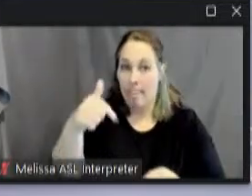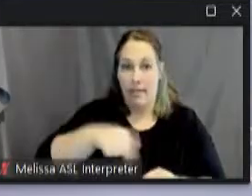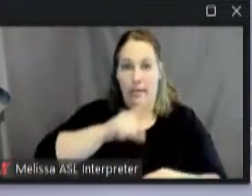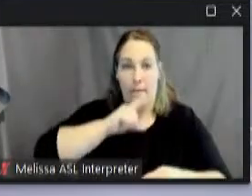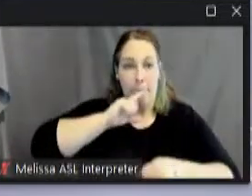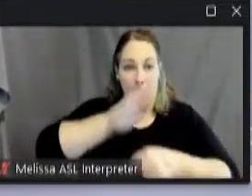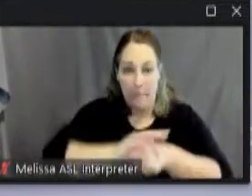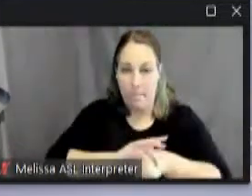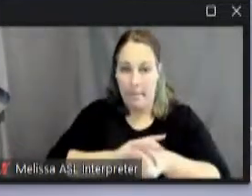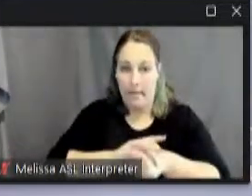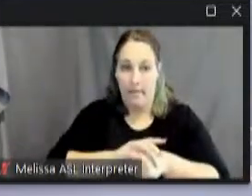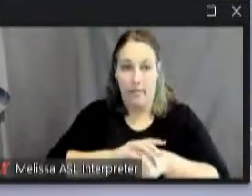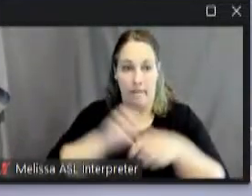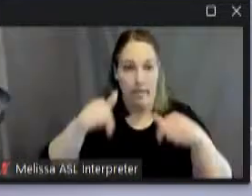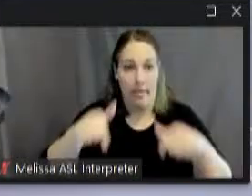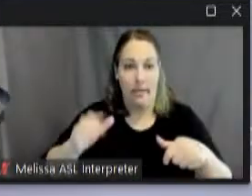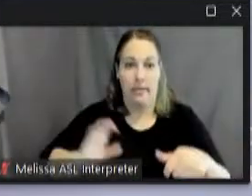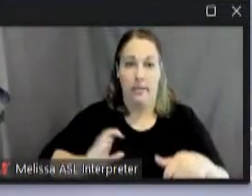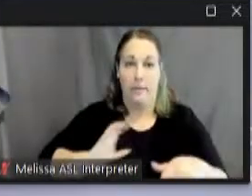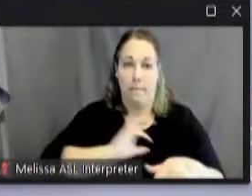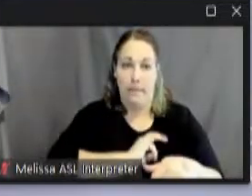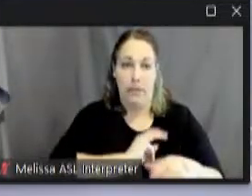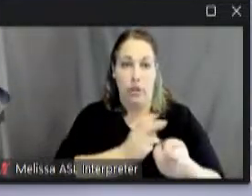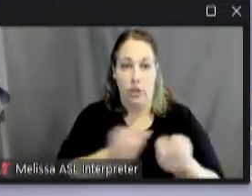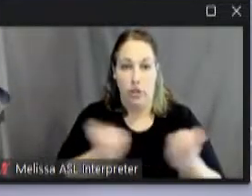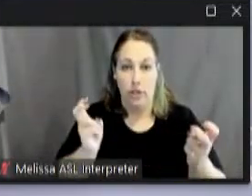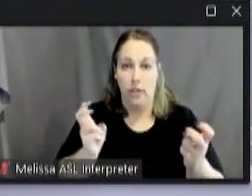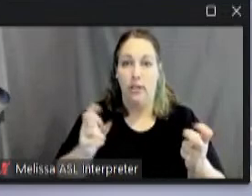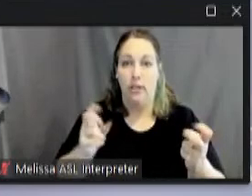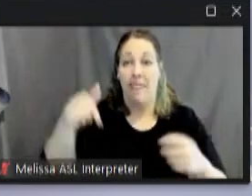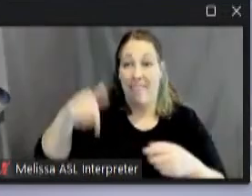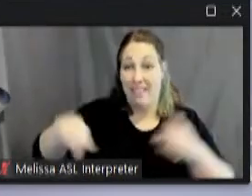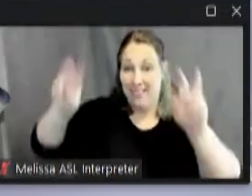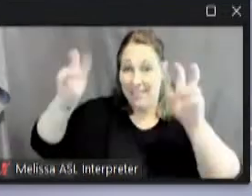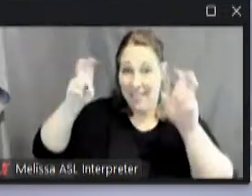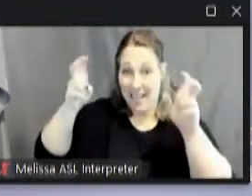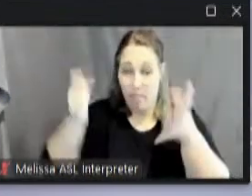this topic as one of our priorities